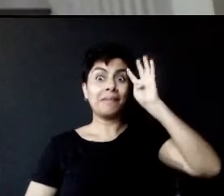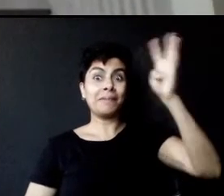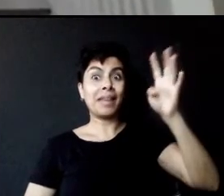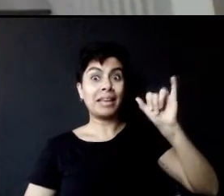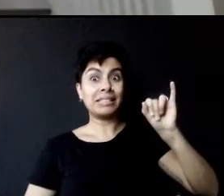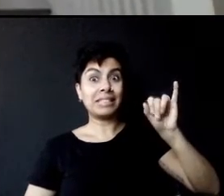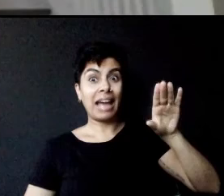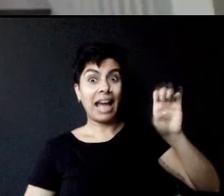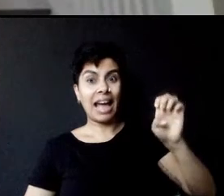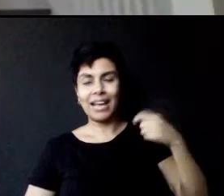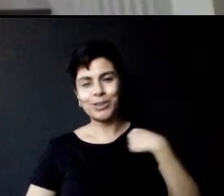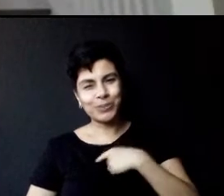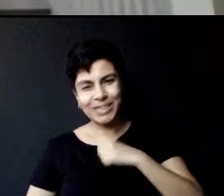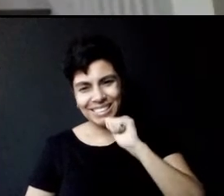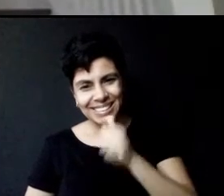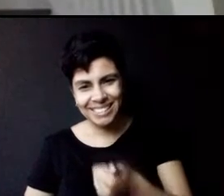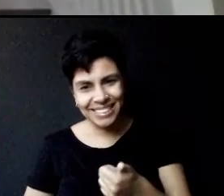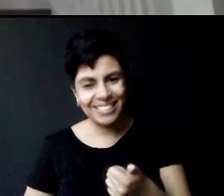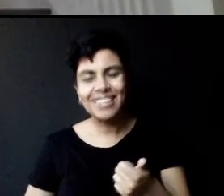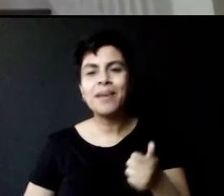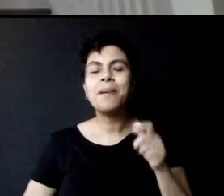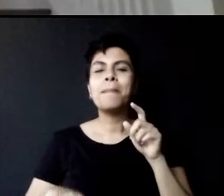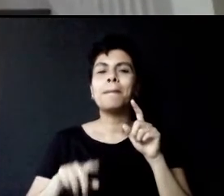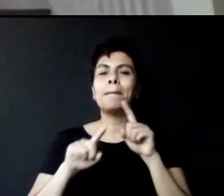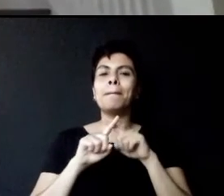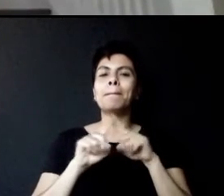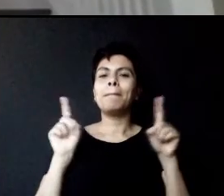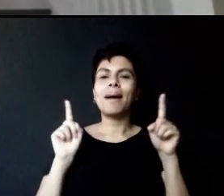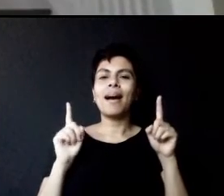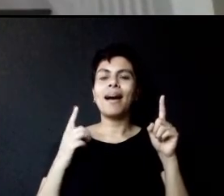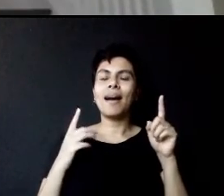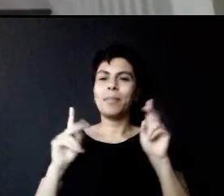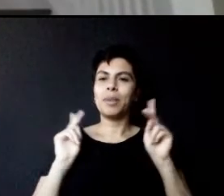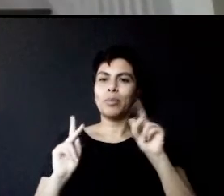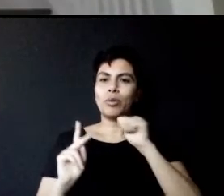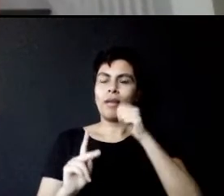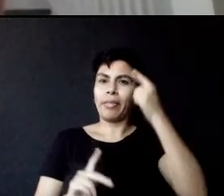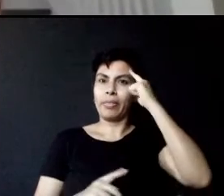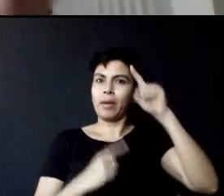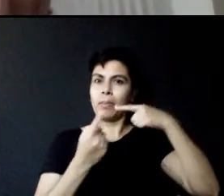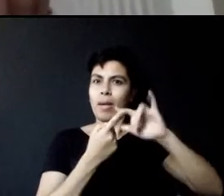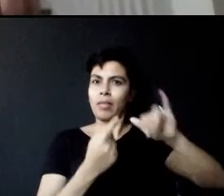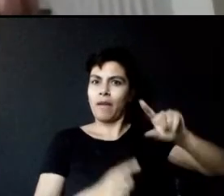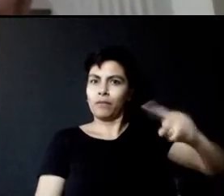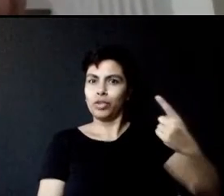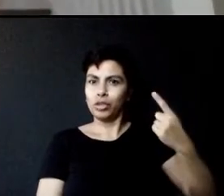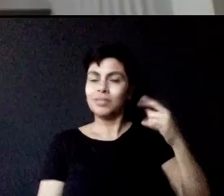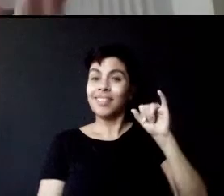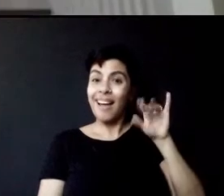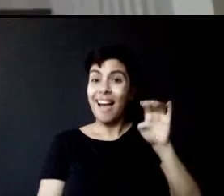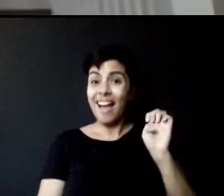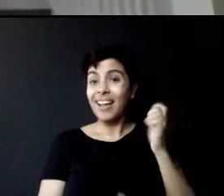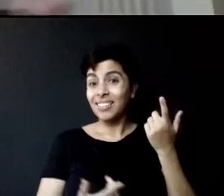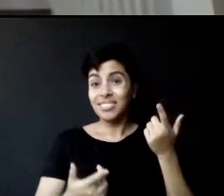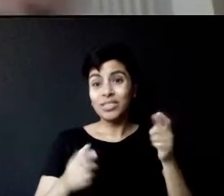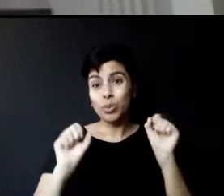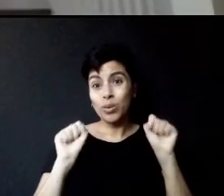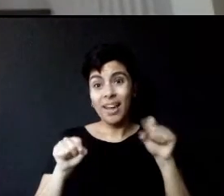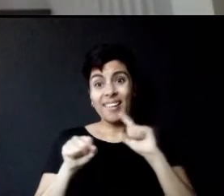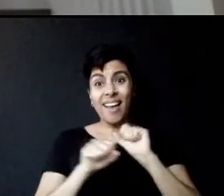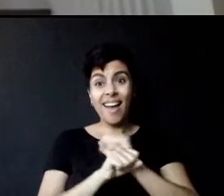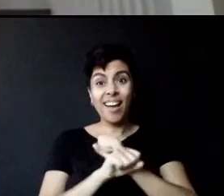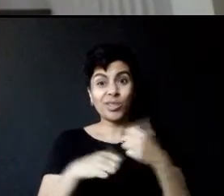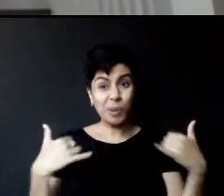invented ice. We didn't, of course, but it doesn't always come to people's mind that ice is something that they